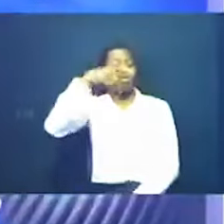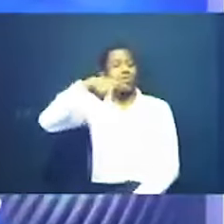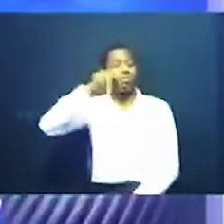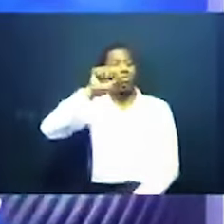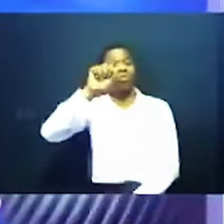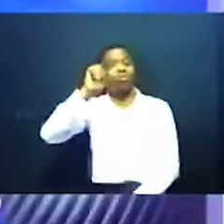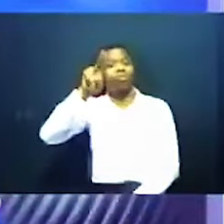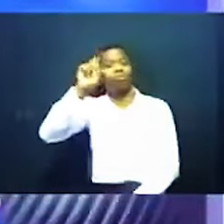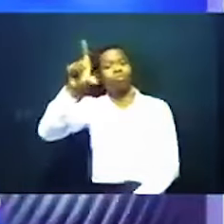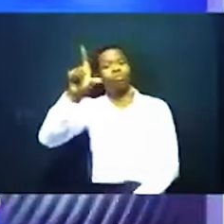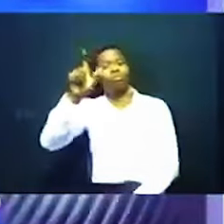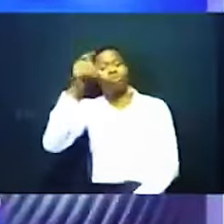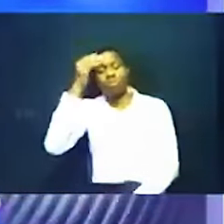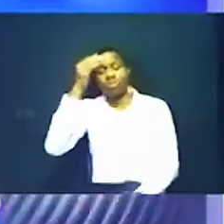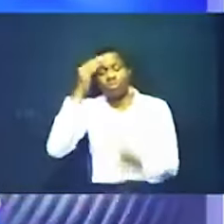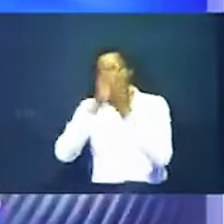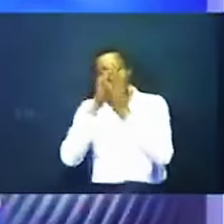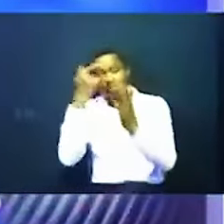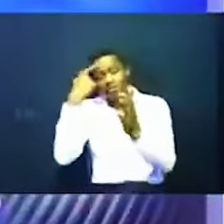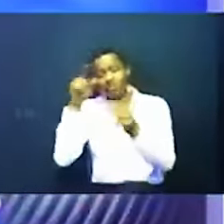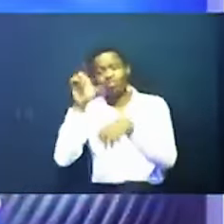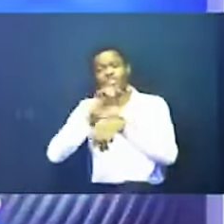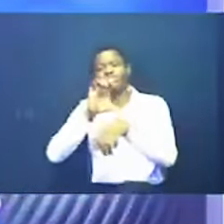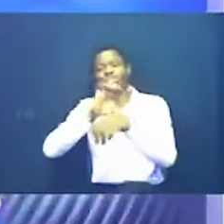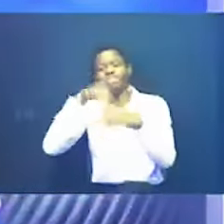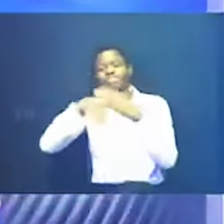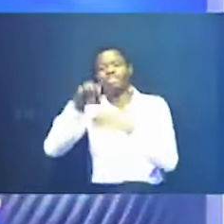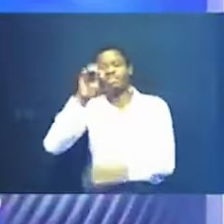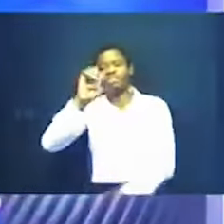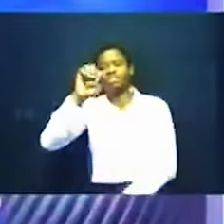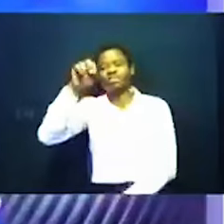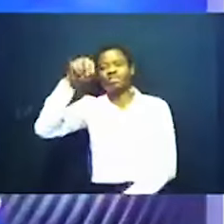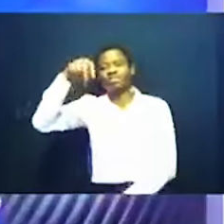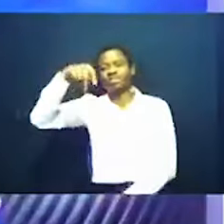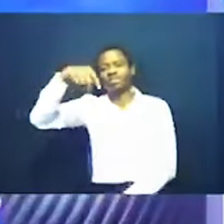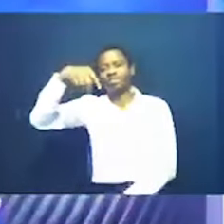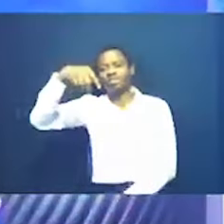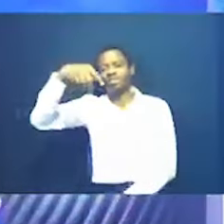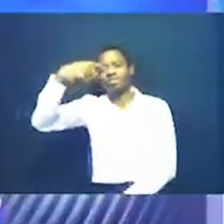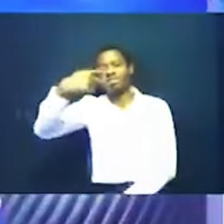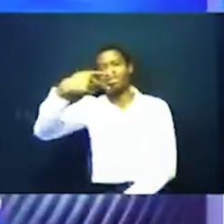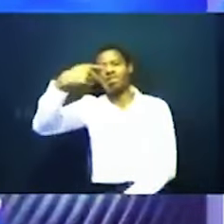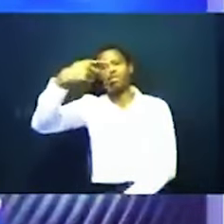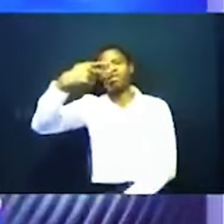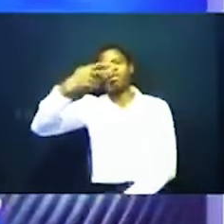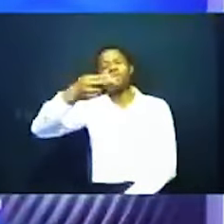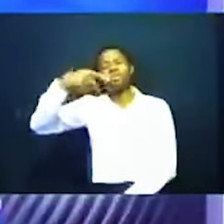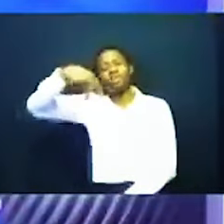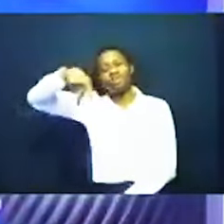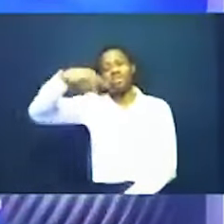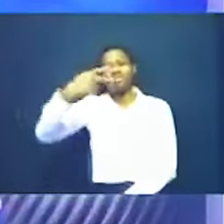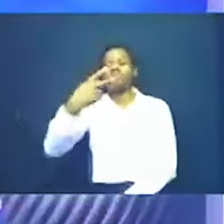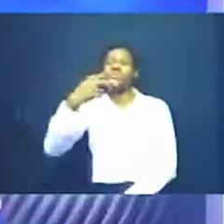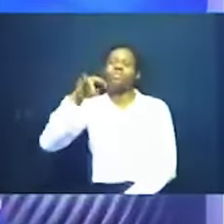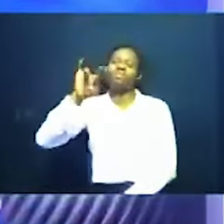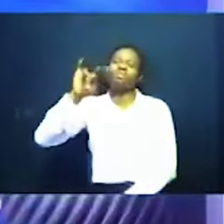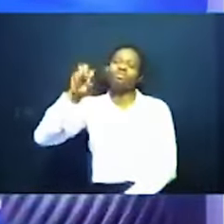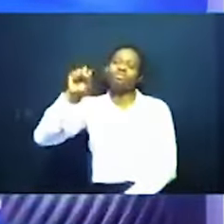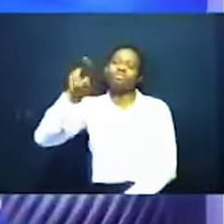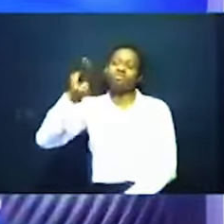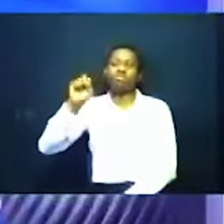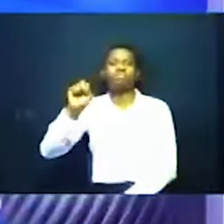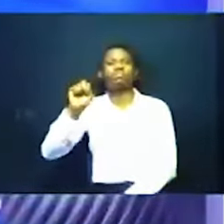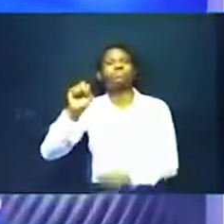Ephesus. Let's listen to him as I read. I pray that out of his glorious